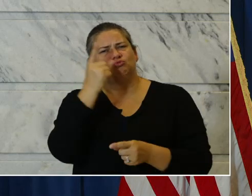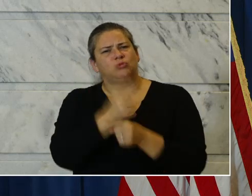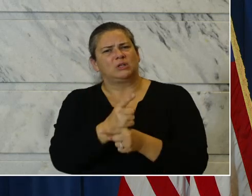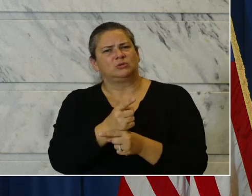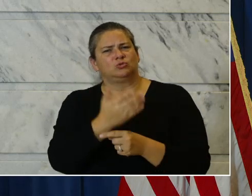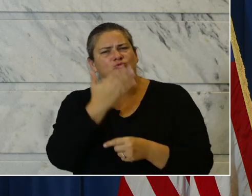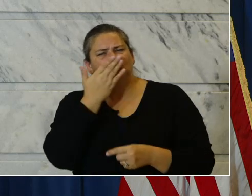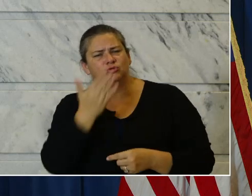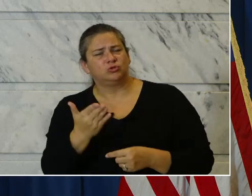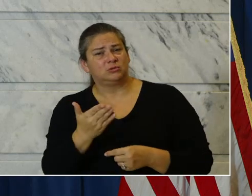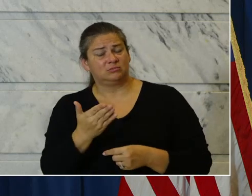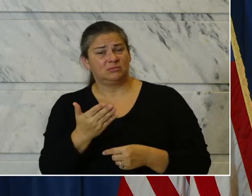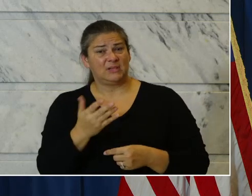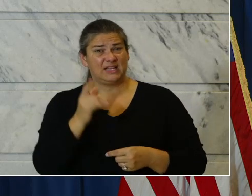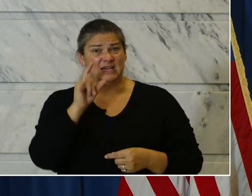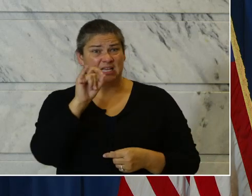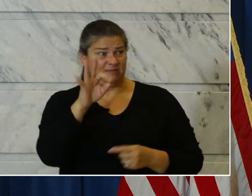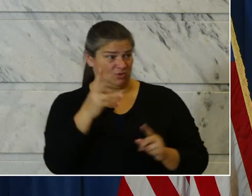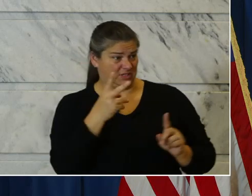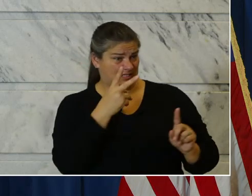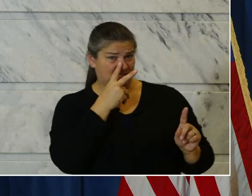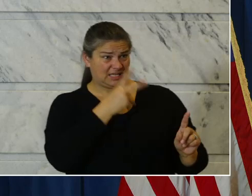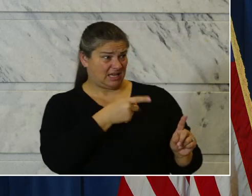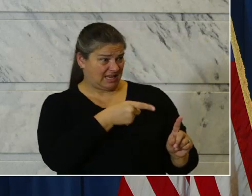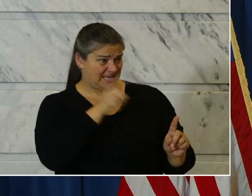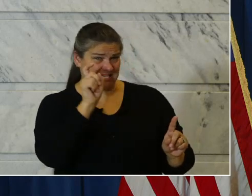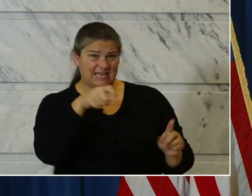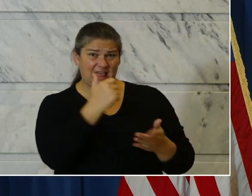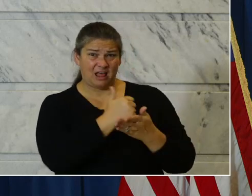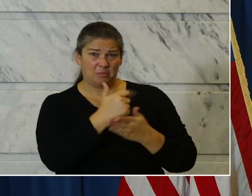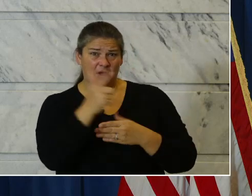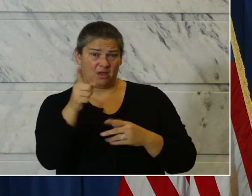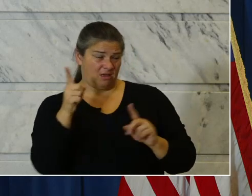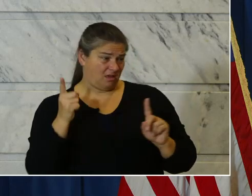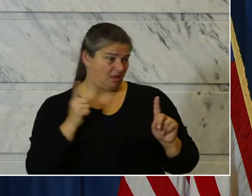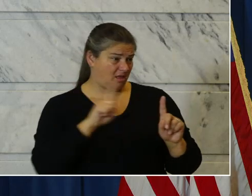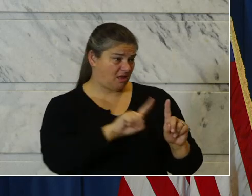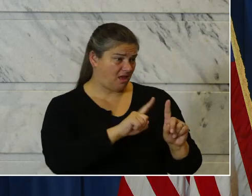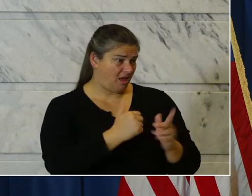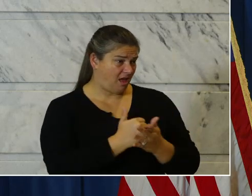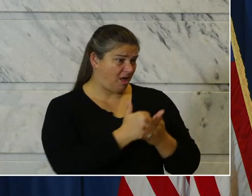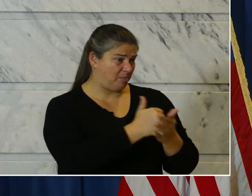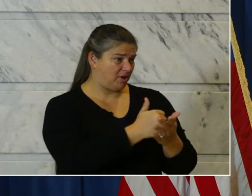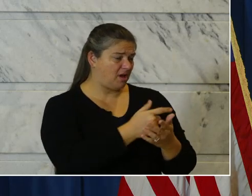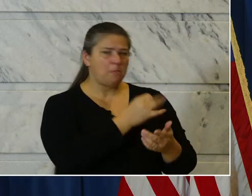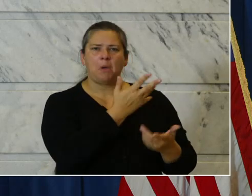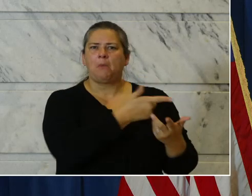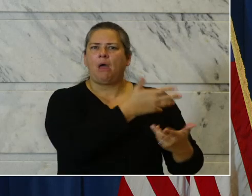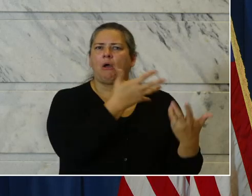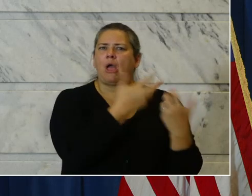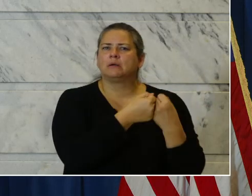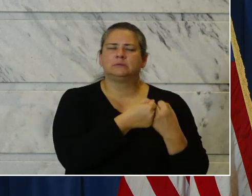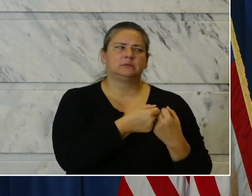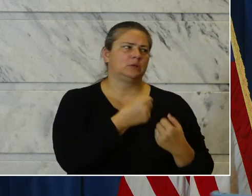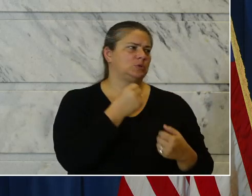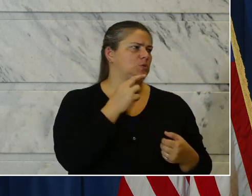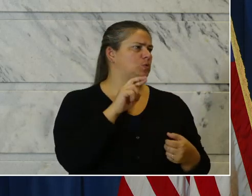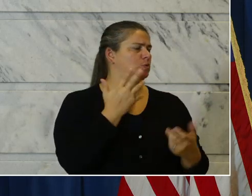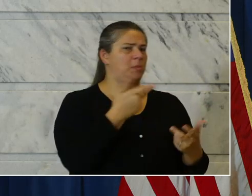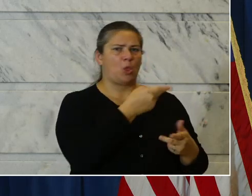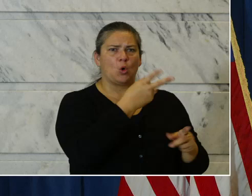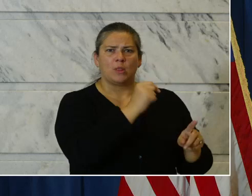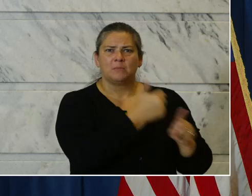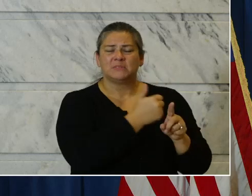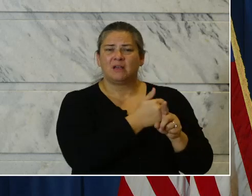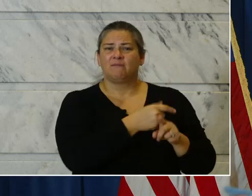you stop and help someone, you see a good Samaritan stop and help someone who's had a car accident or an injury, and you ask them, well, why